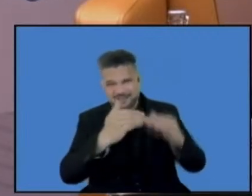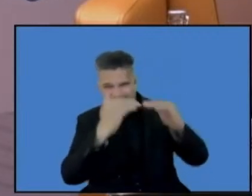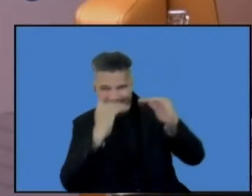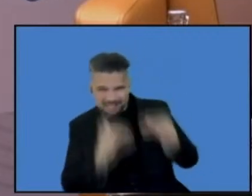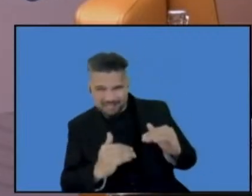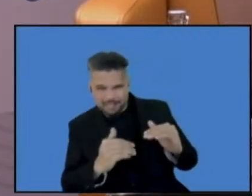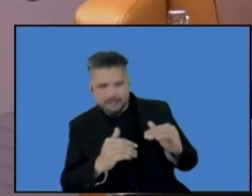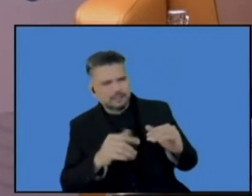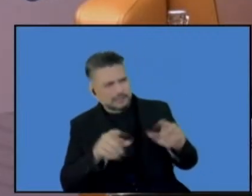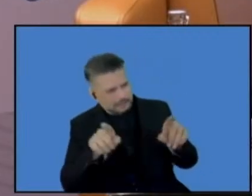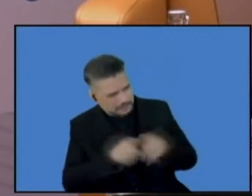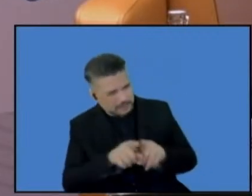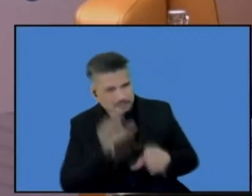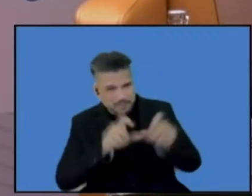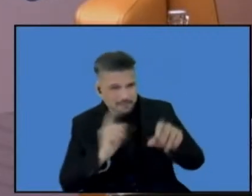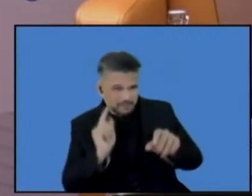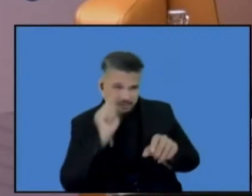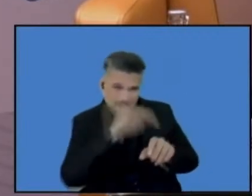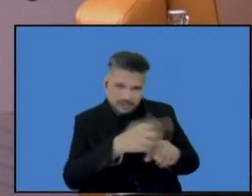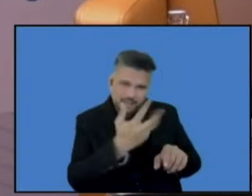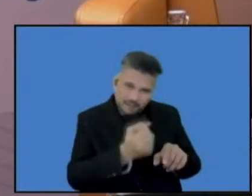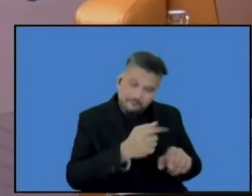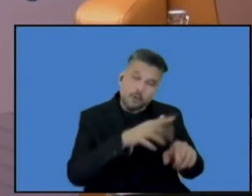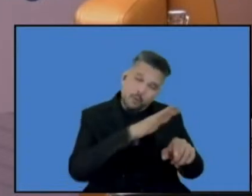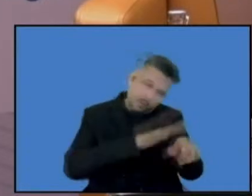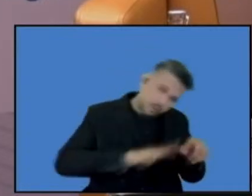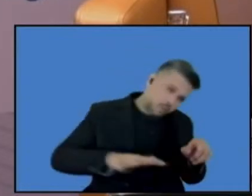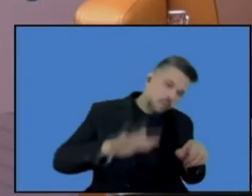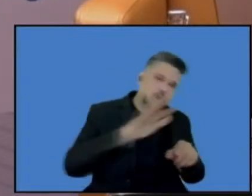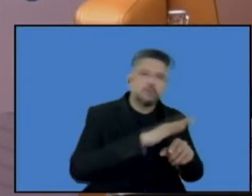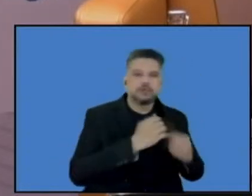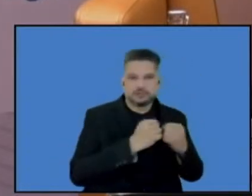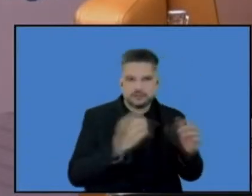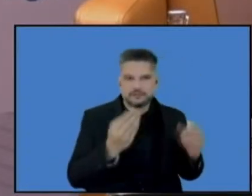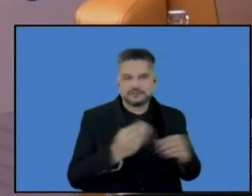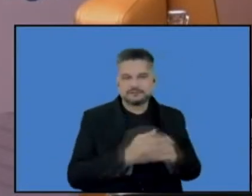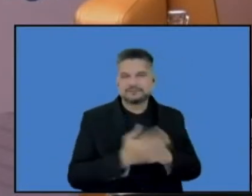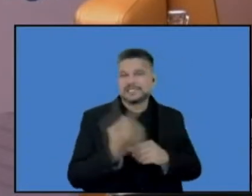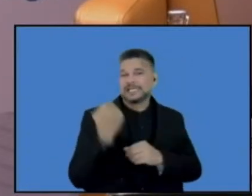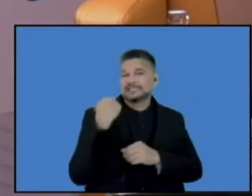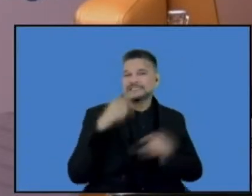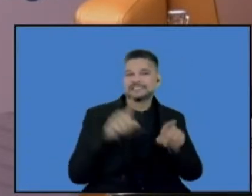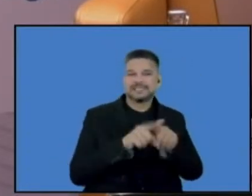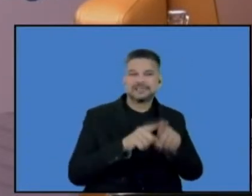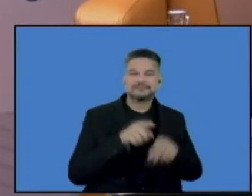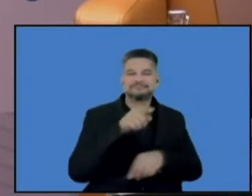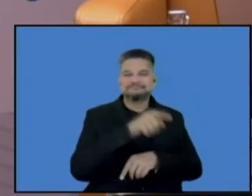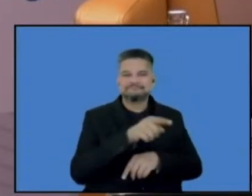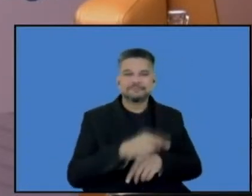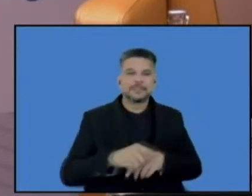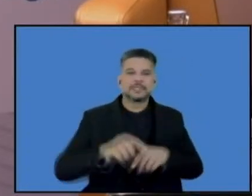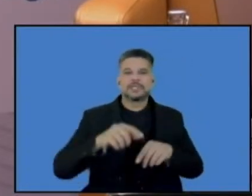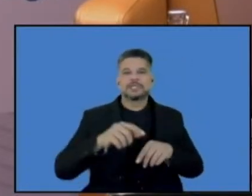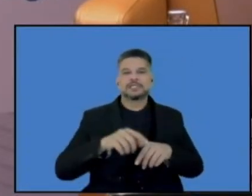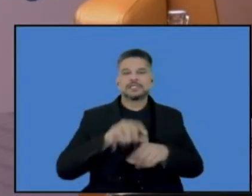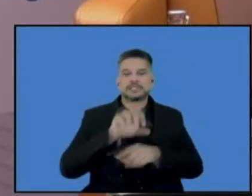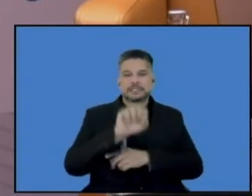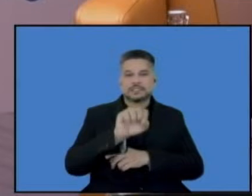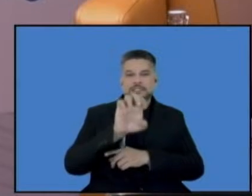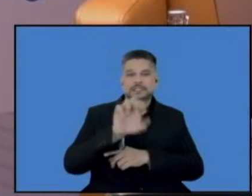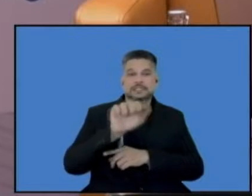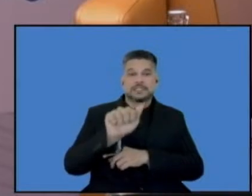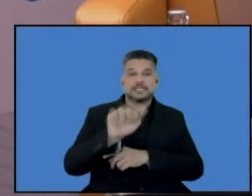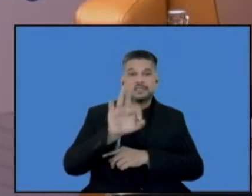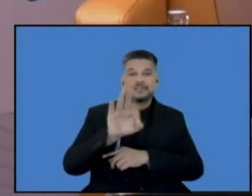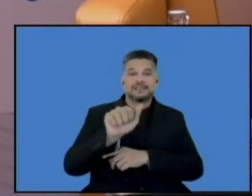notice, yesterday we touched upon the seafarers issues, and I think the Philippines delegation is also